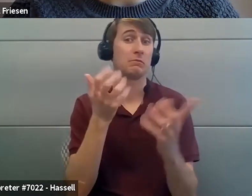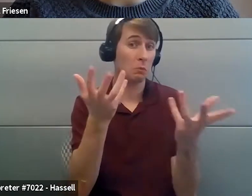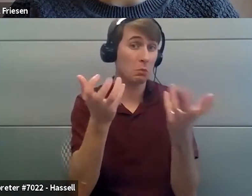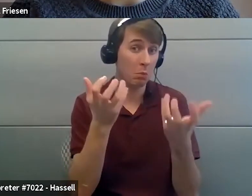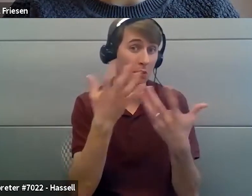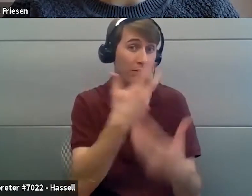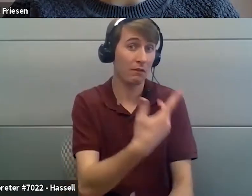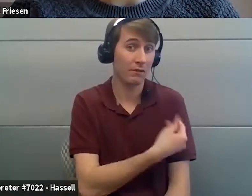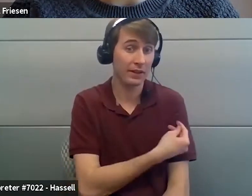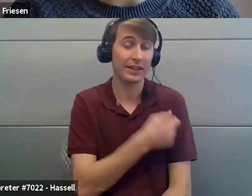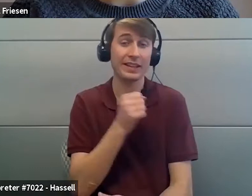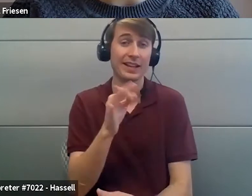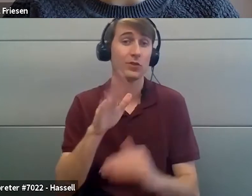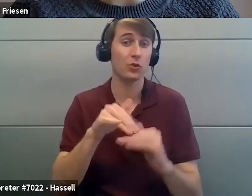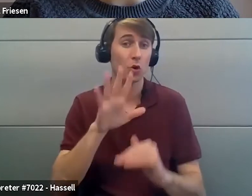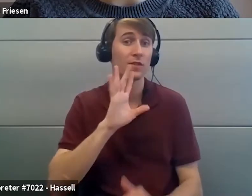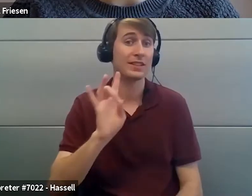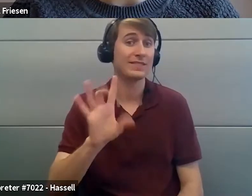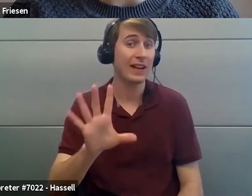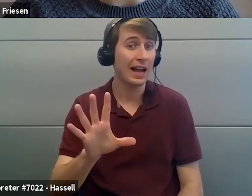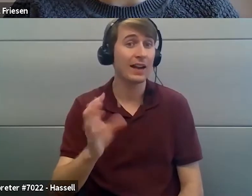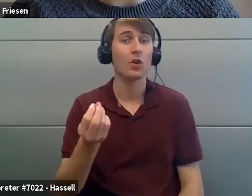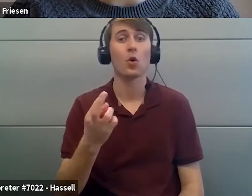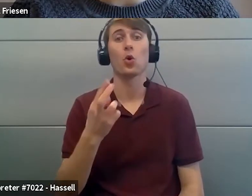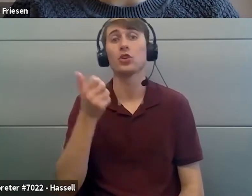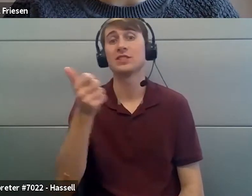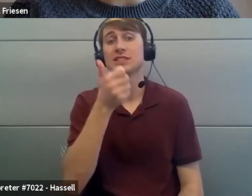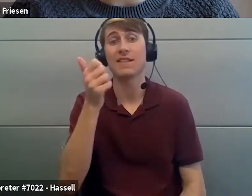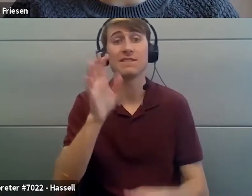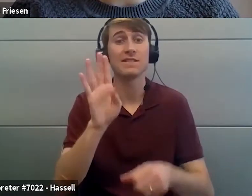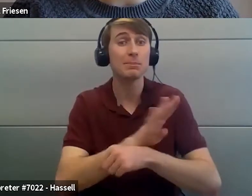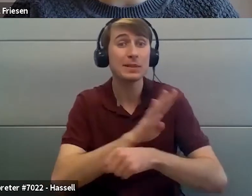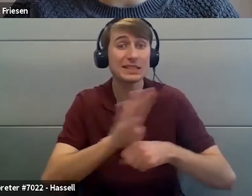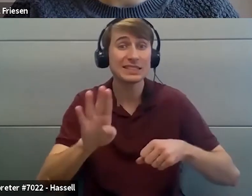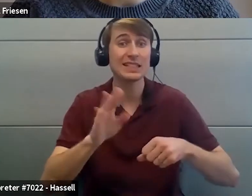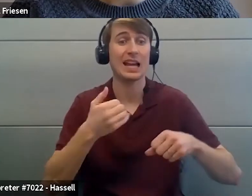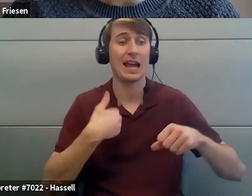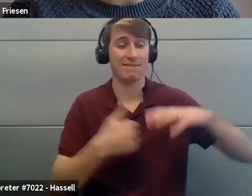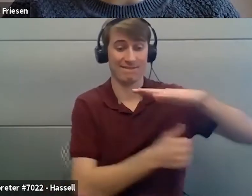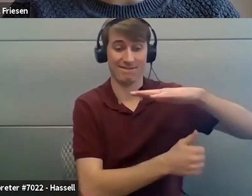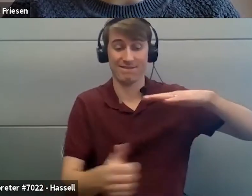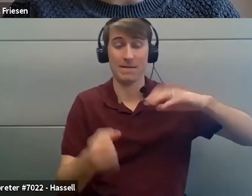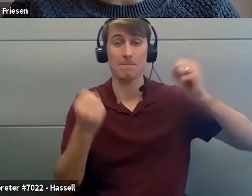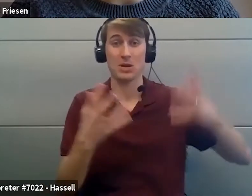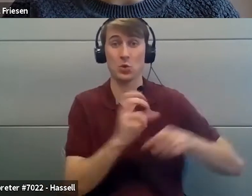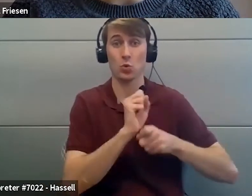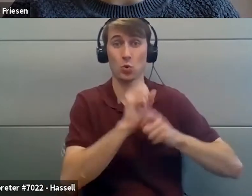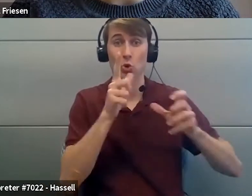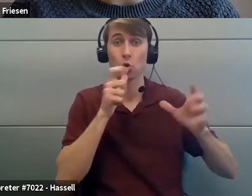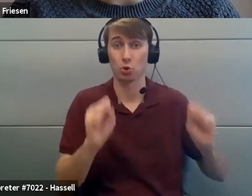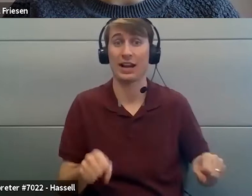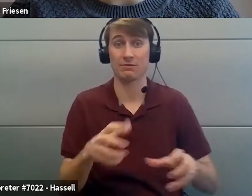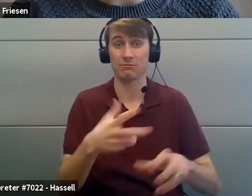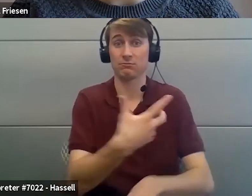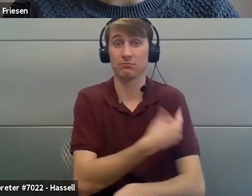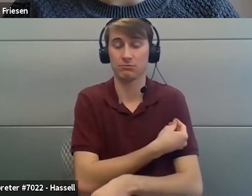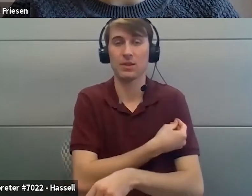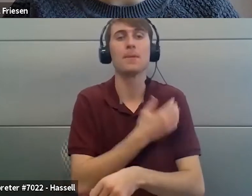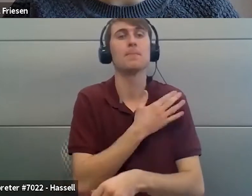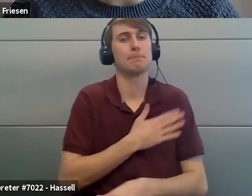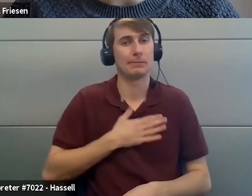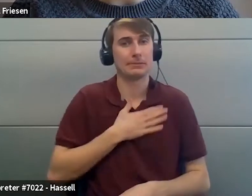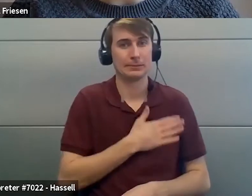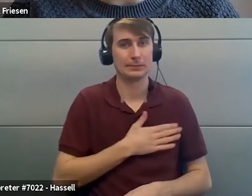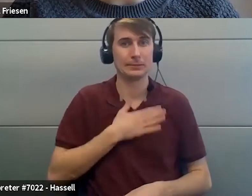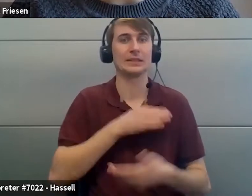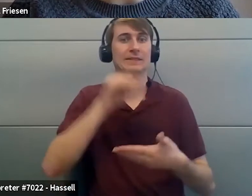age range, or if they're an employer who has workers who are eligible right now, you can go fill out our vaccine interest form.